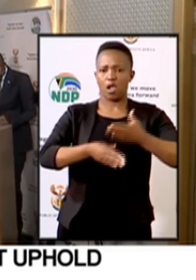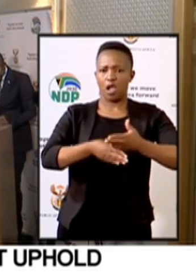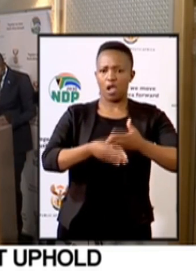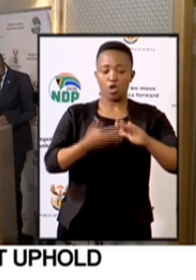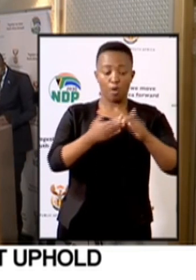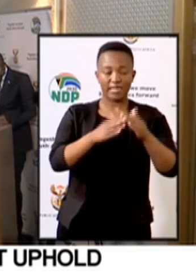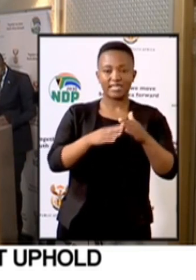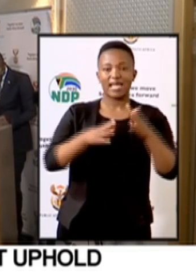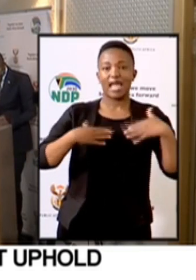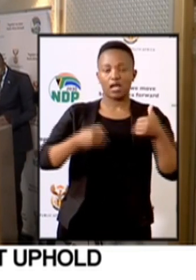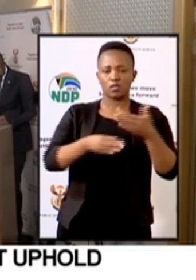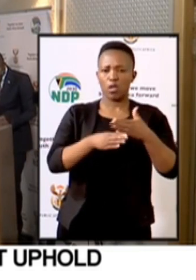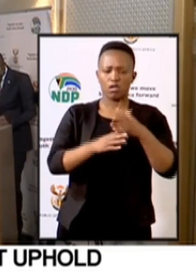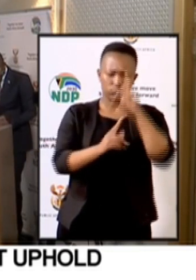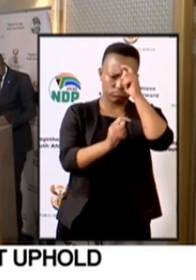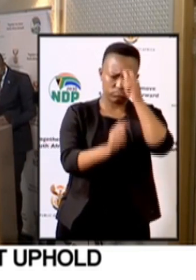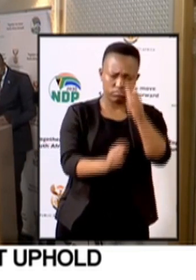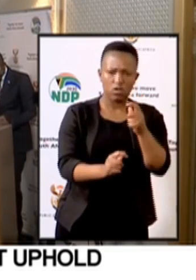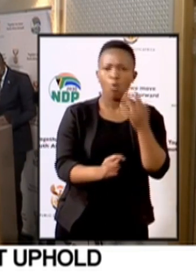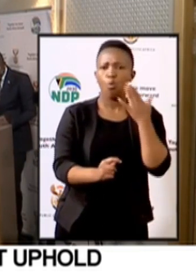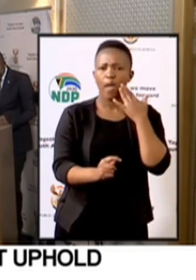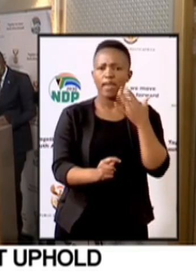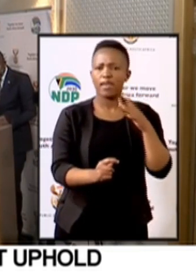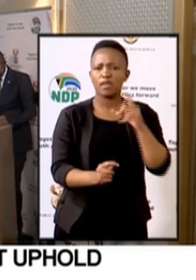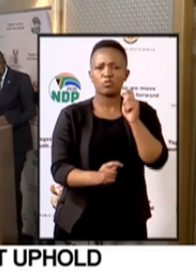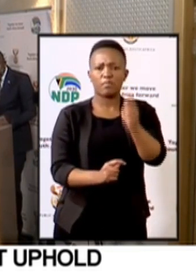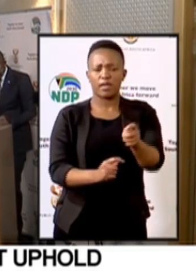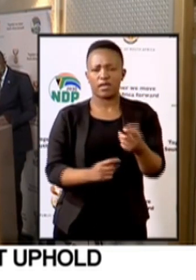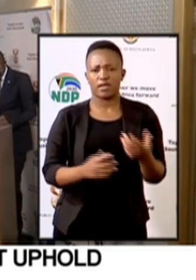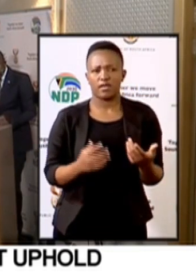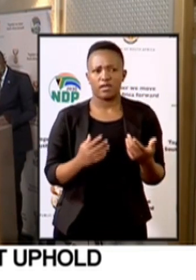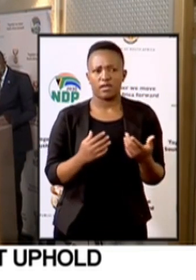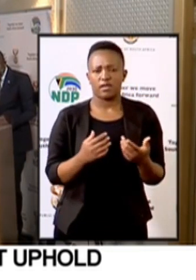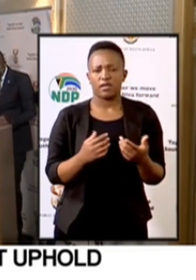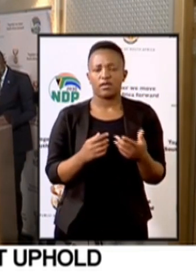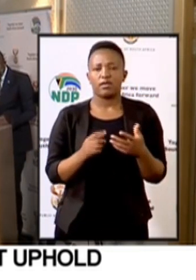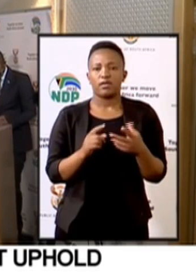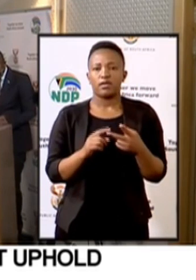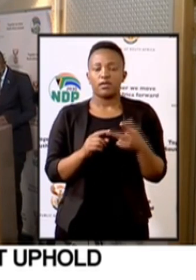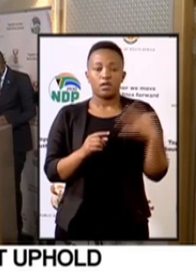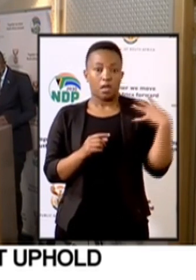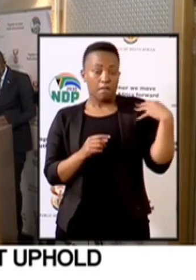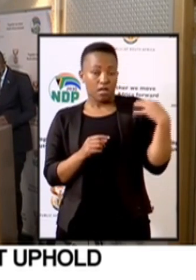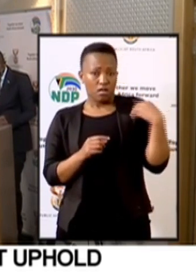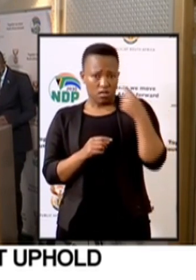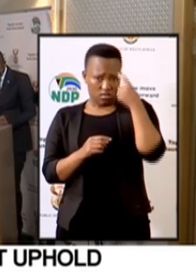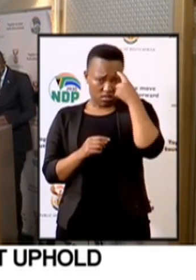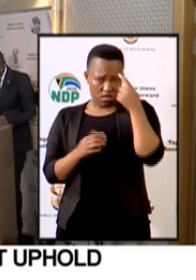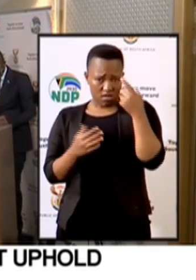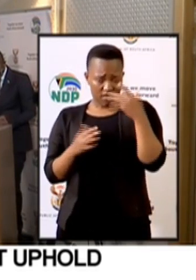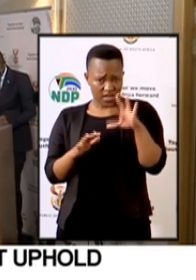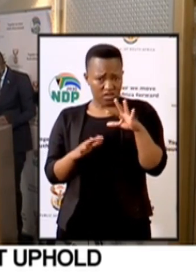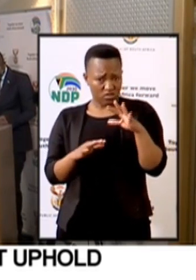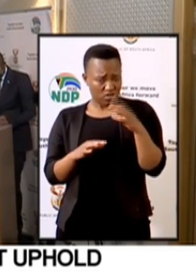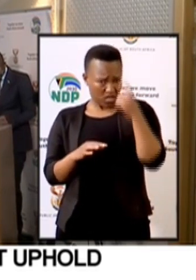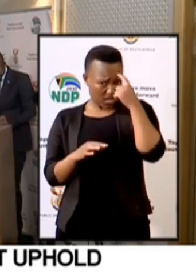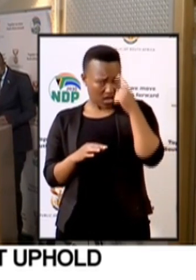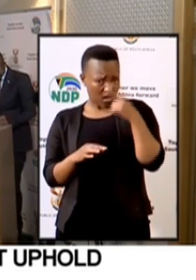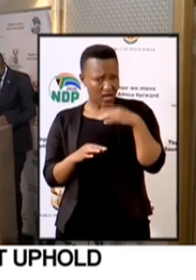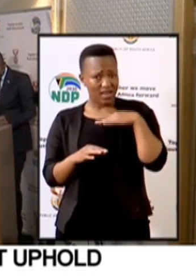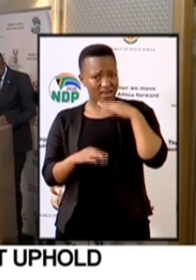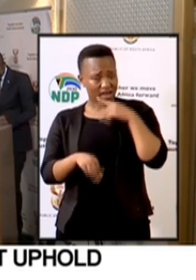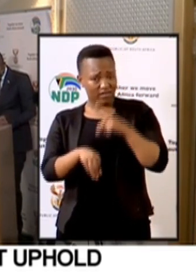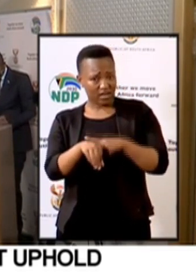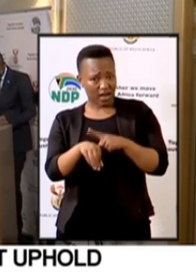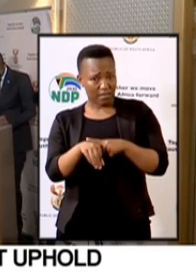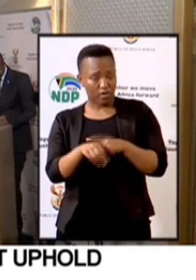the department's plan to pay them? Then my last question is, does the minister think that the department have had enough time to check areas of